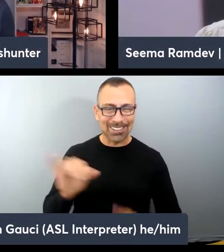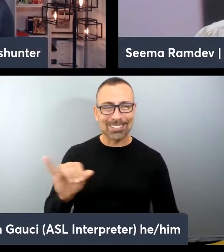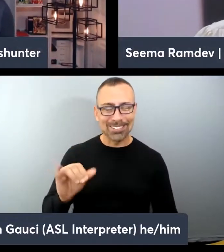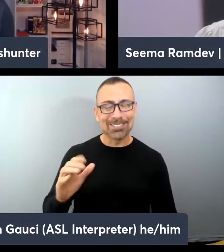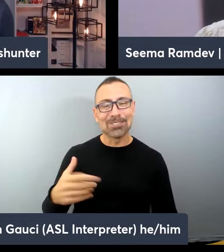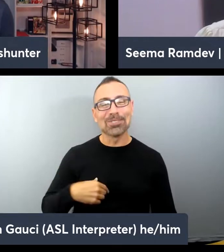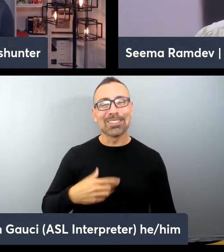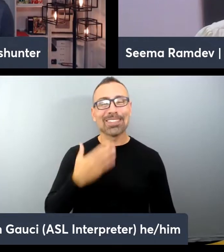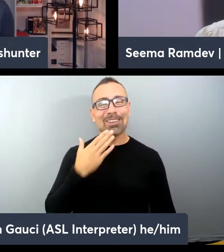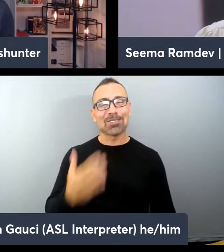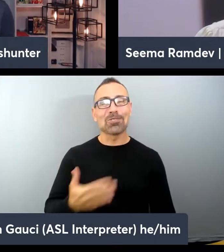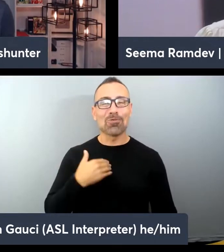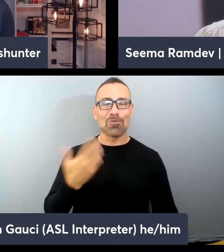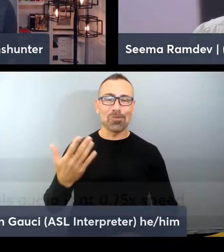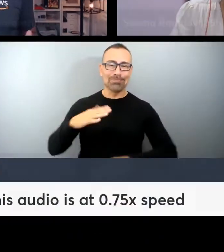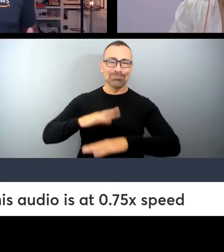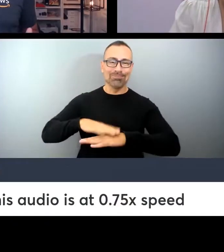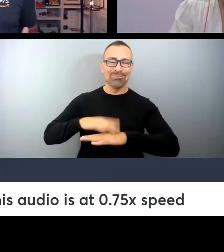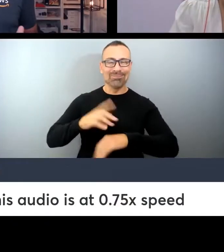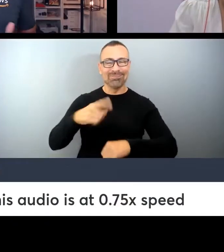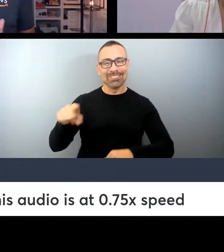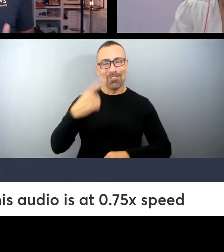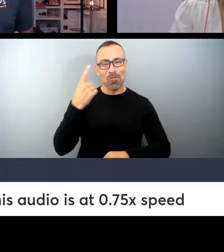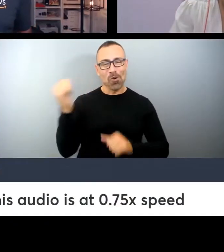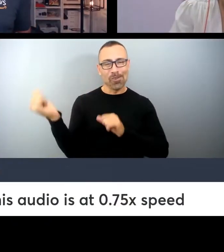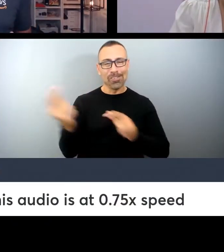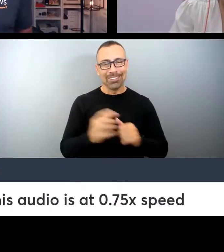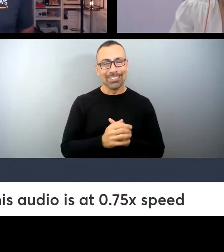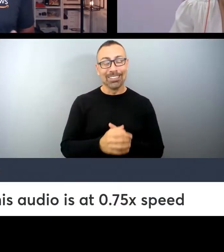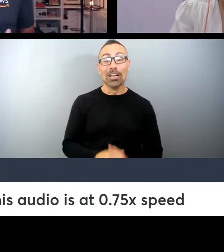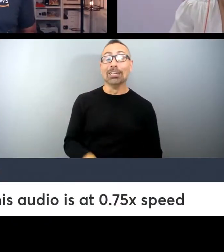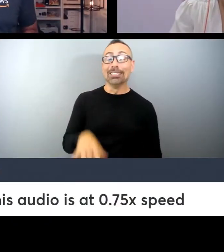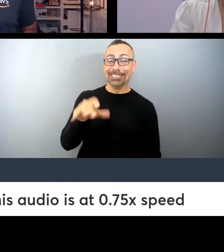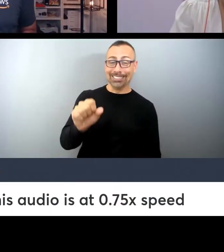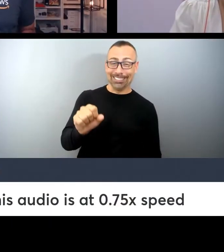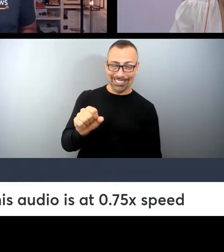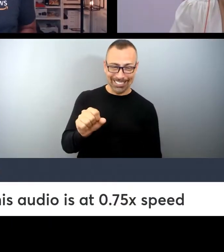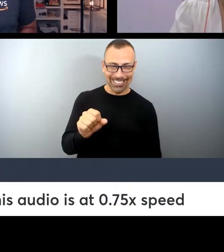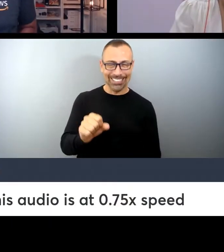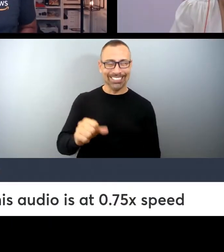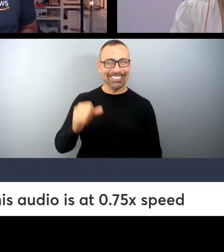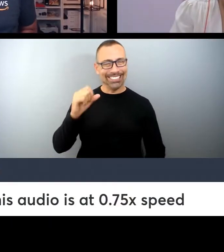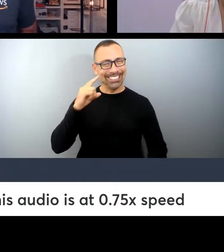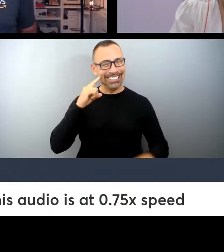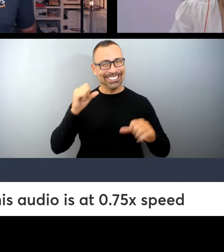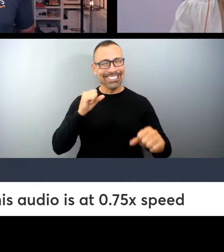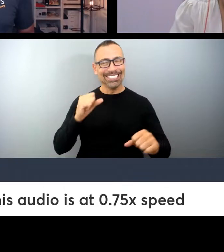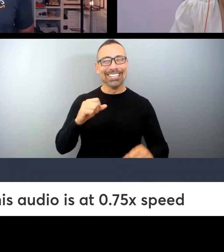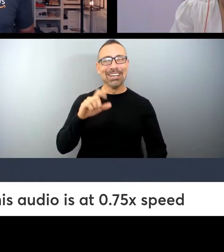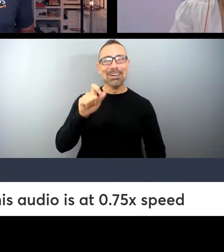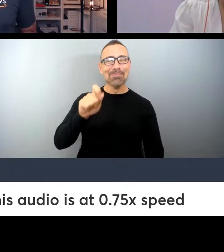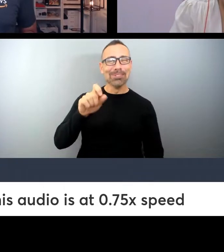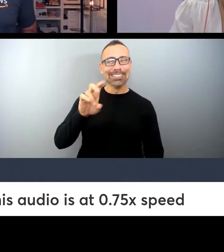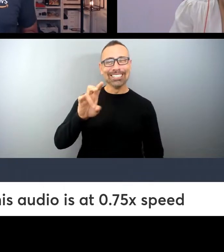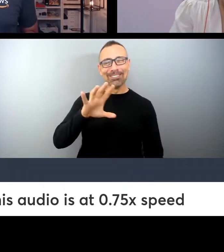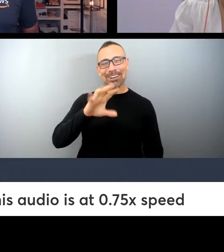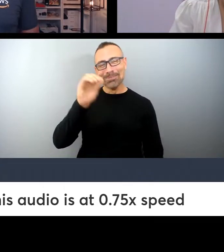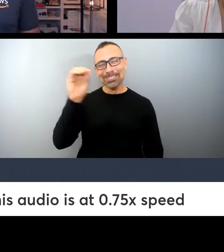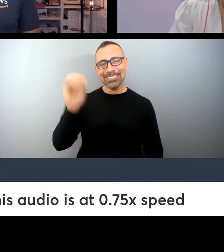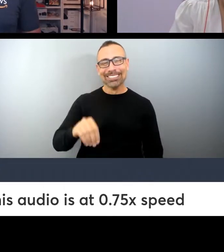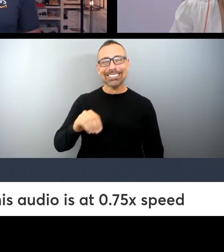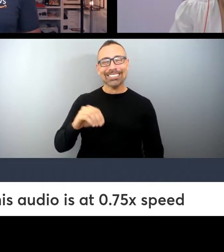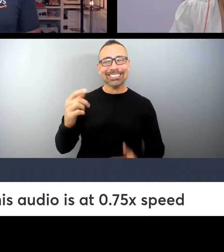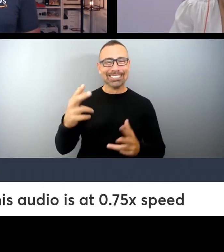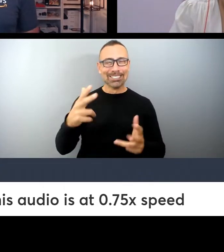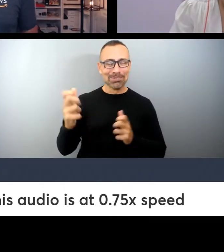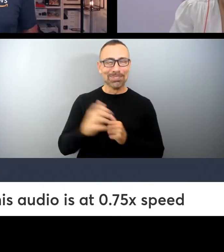for calling that out for everyone. Yeah, sound is at 0.75% speed. Oh man, it's amazing to